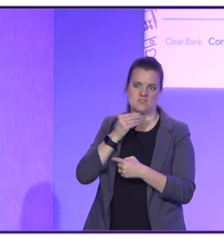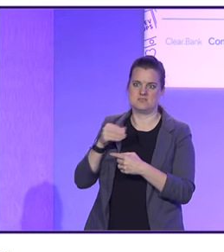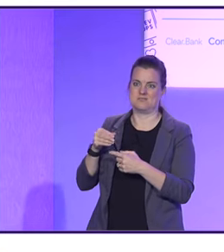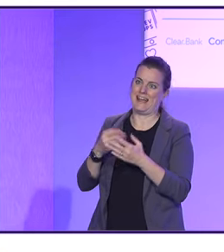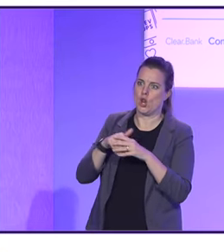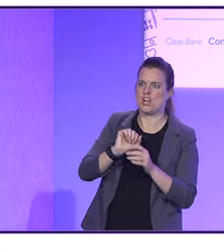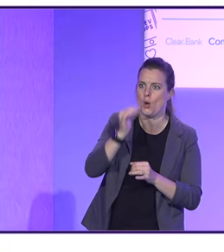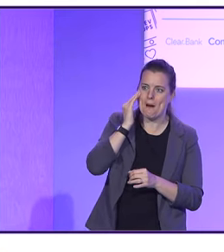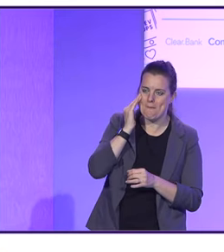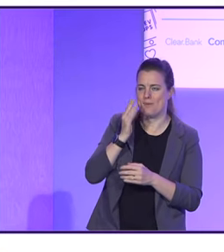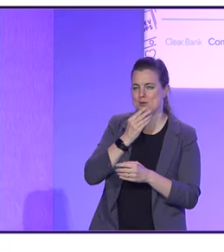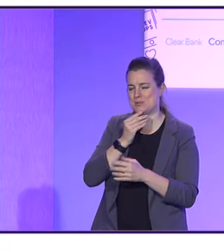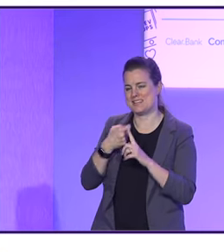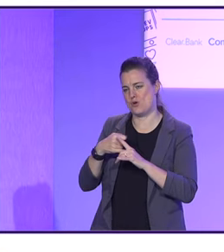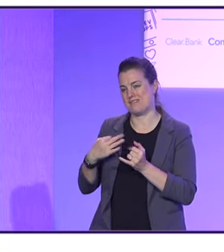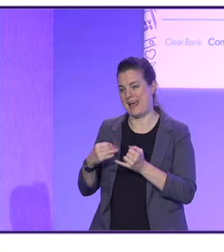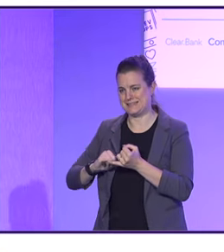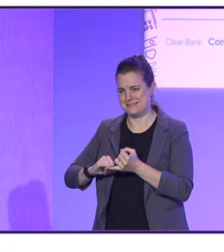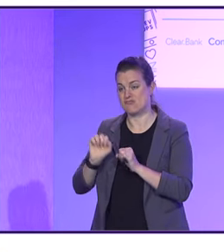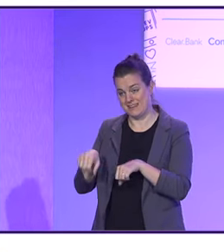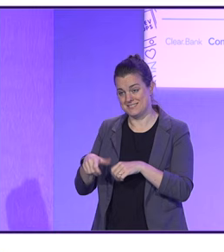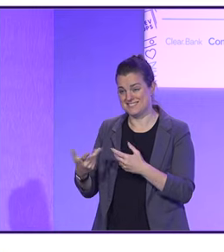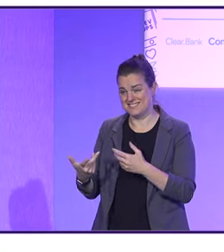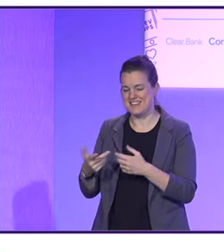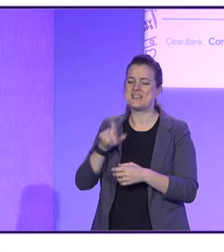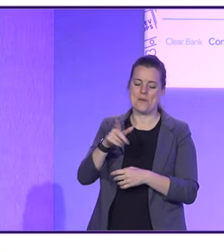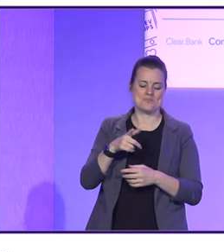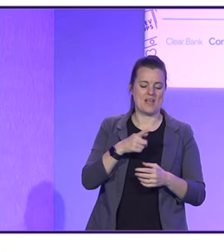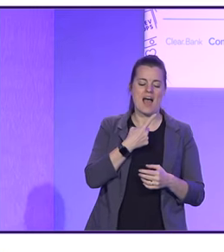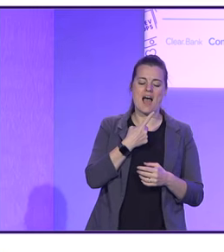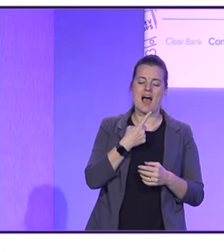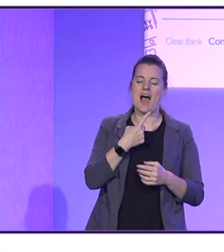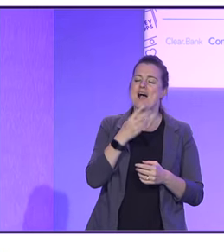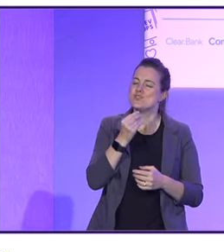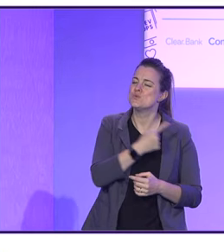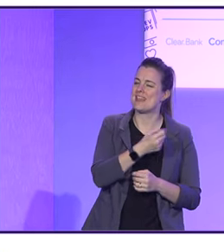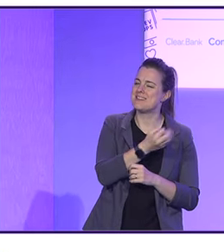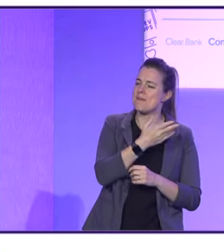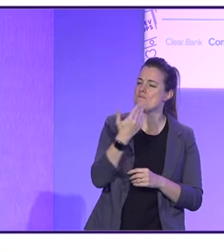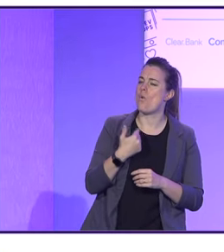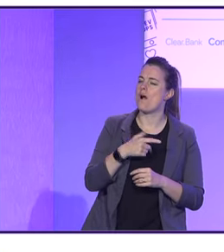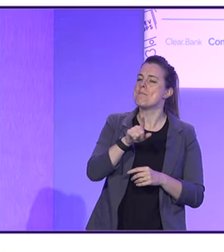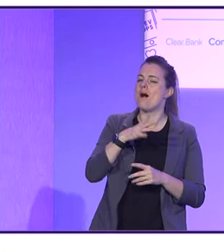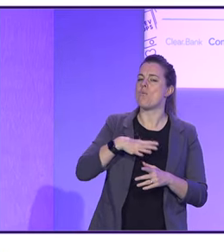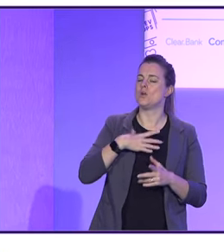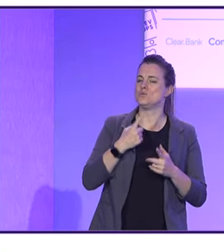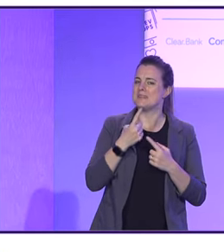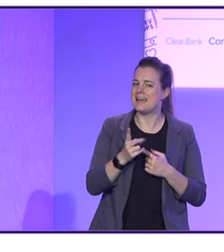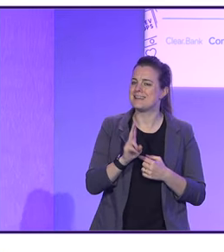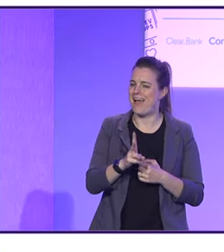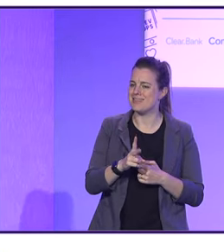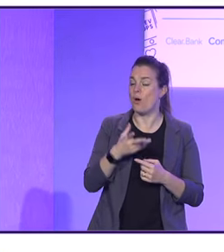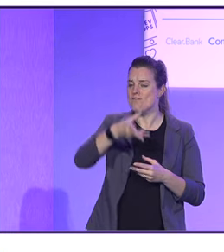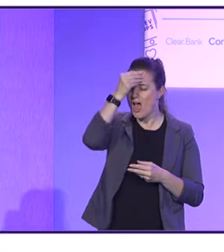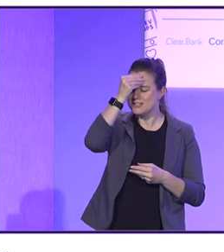I've already used this slide, but I'm just going to say it again. The map is not the territory. I think this is true in every organization, right? You have your architecture